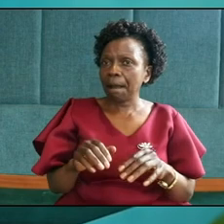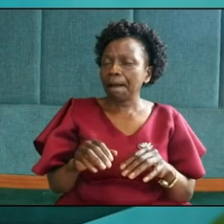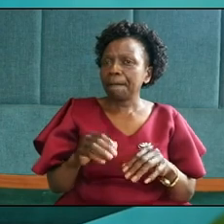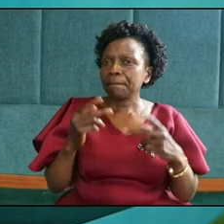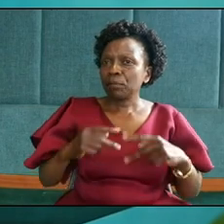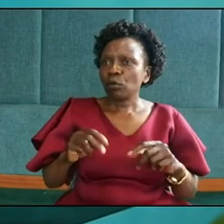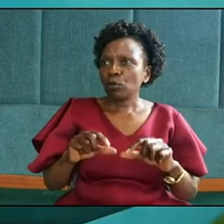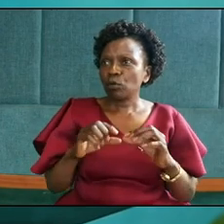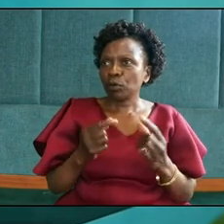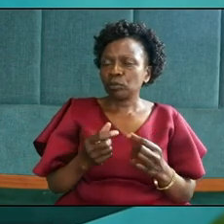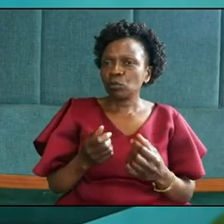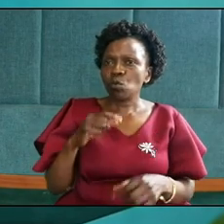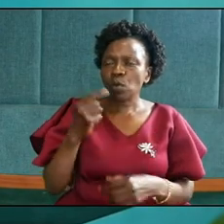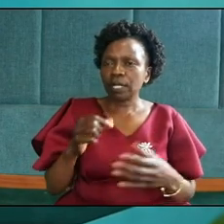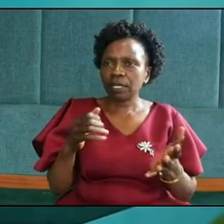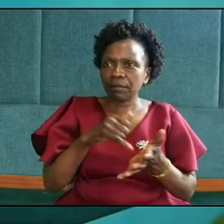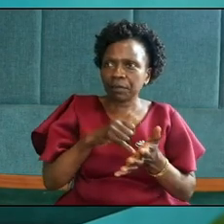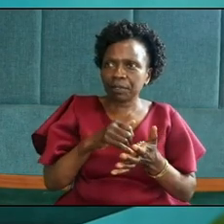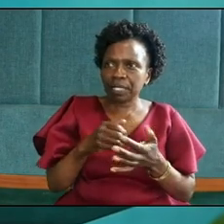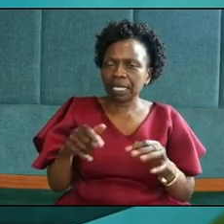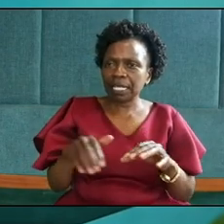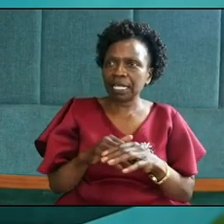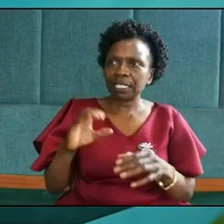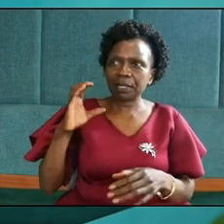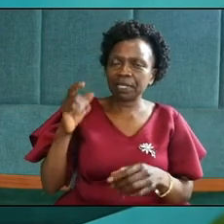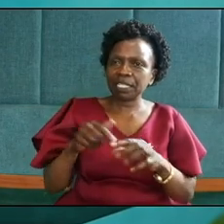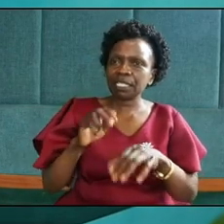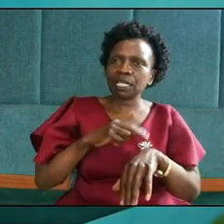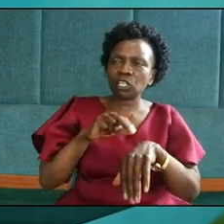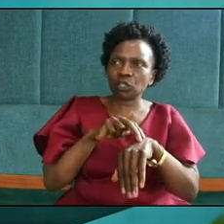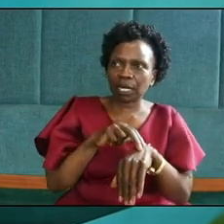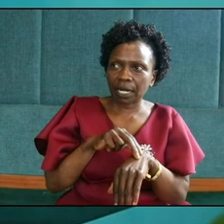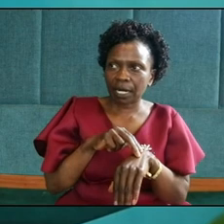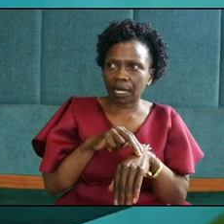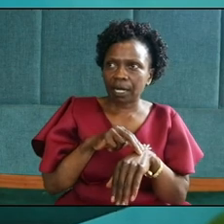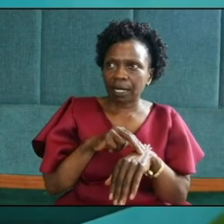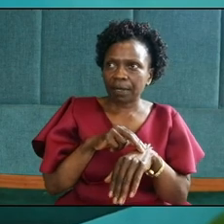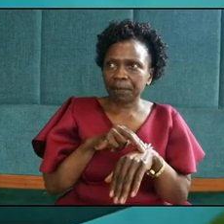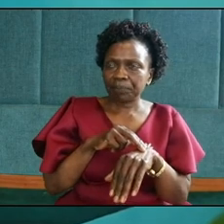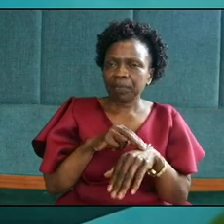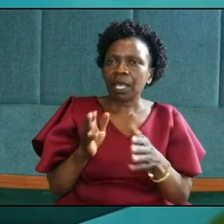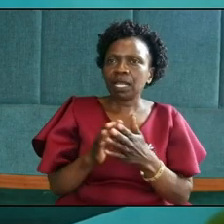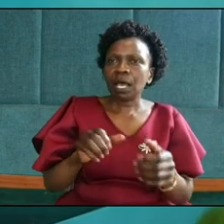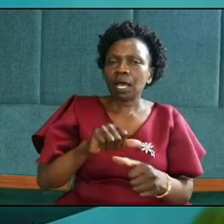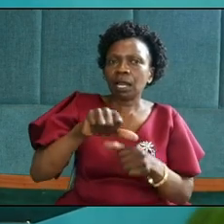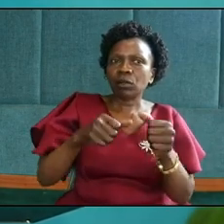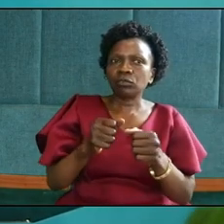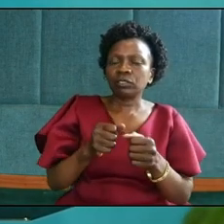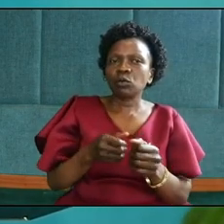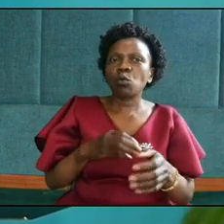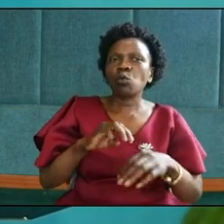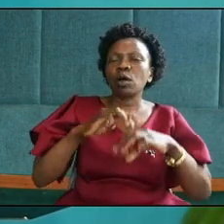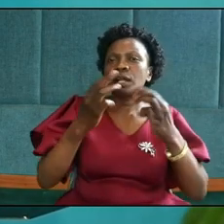groups who are involved in chaplaincy work in this country and around the world. Give them a big